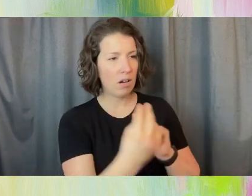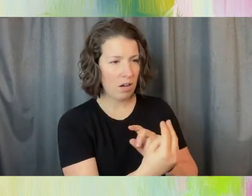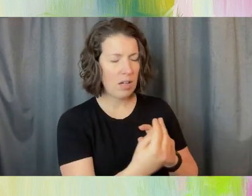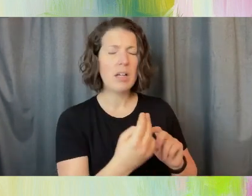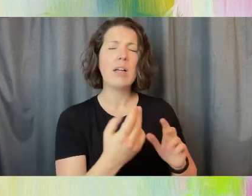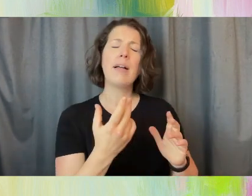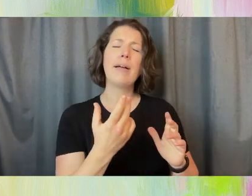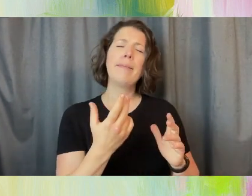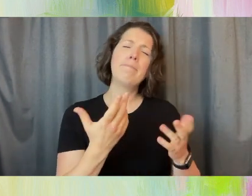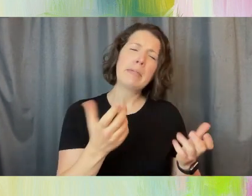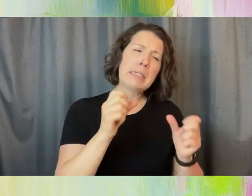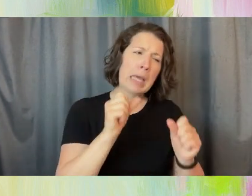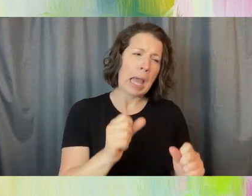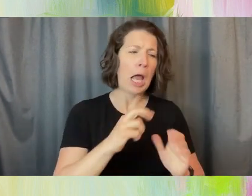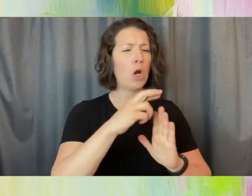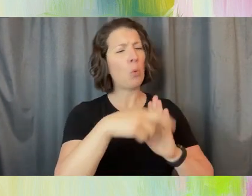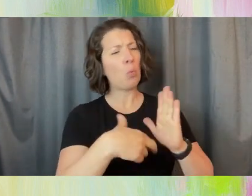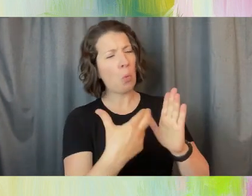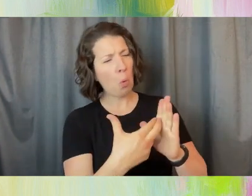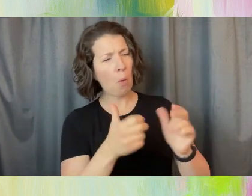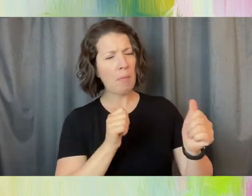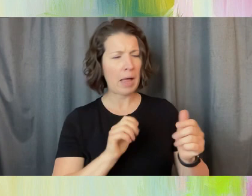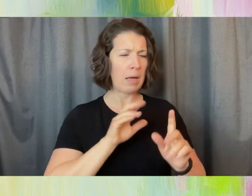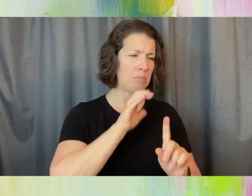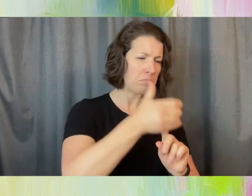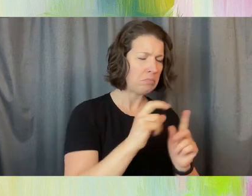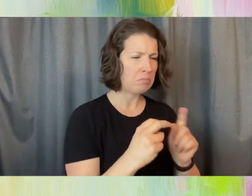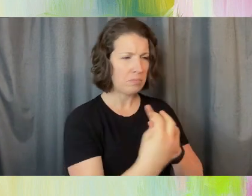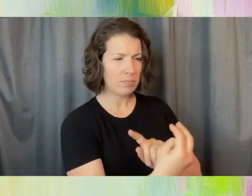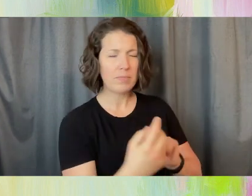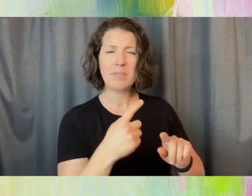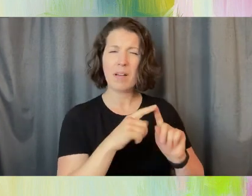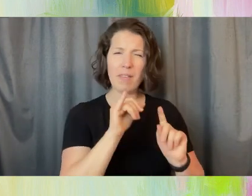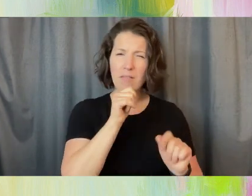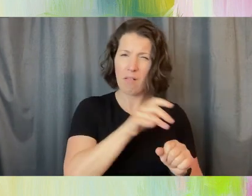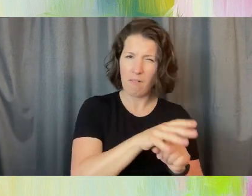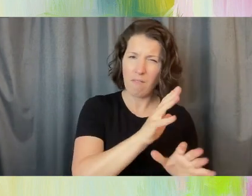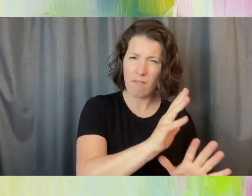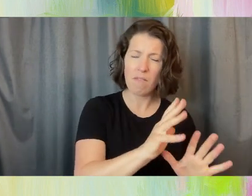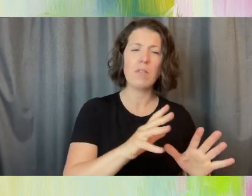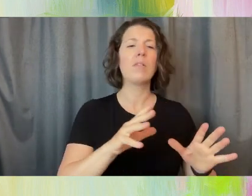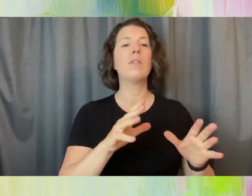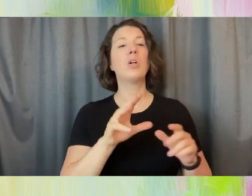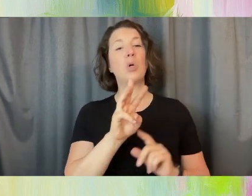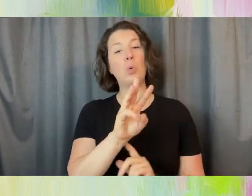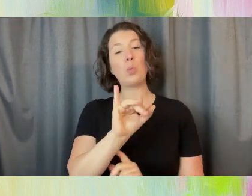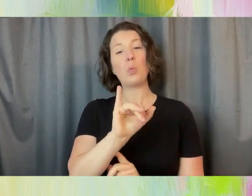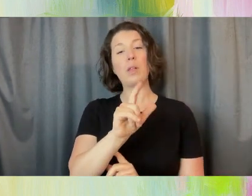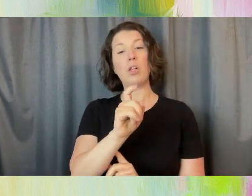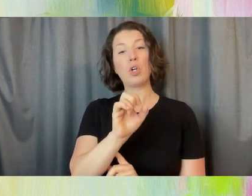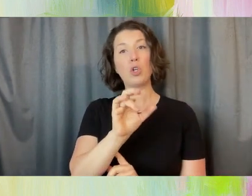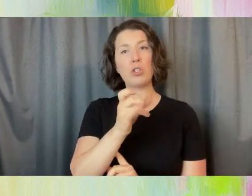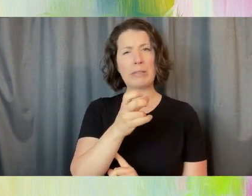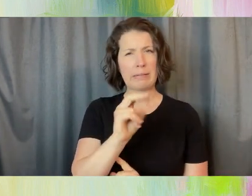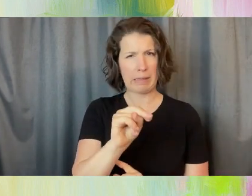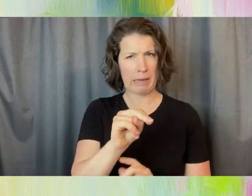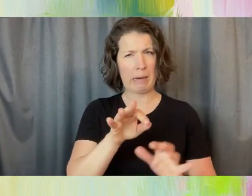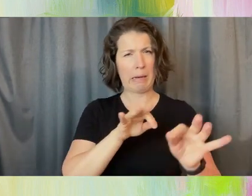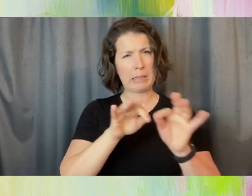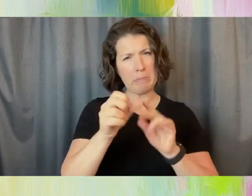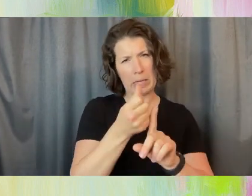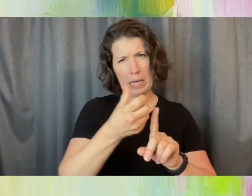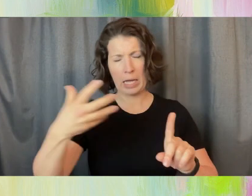the ruptured world in which we live in. Ms. Wilkerson then goes on to talk about what radical empathy is, and I think this is really,